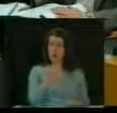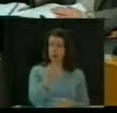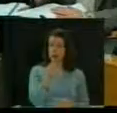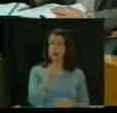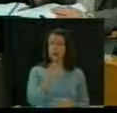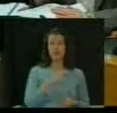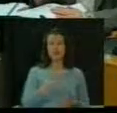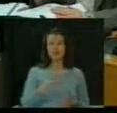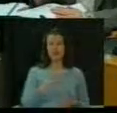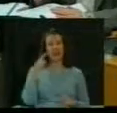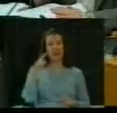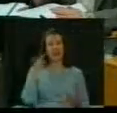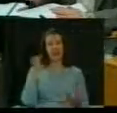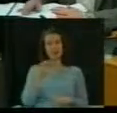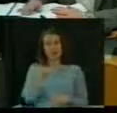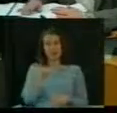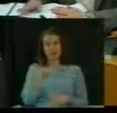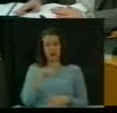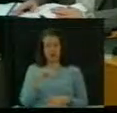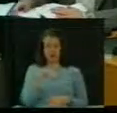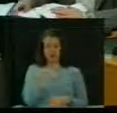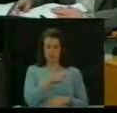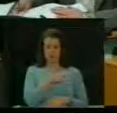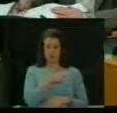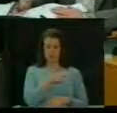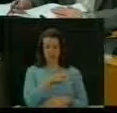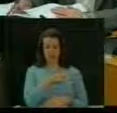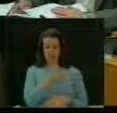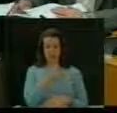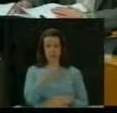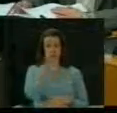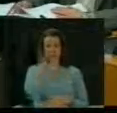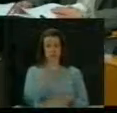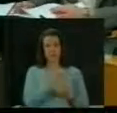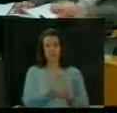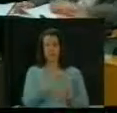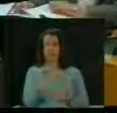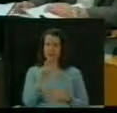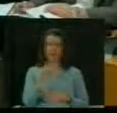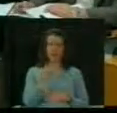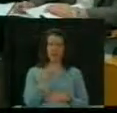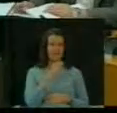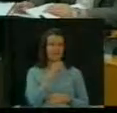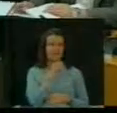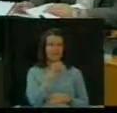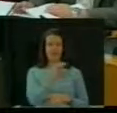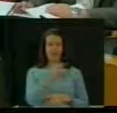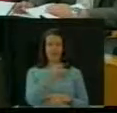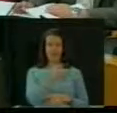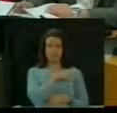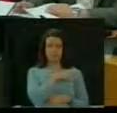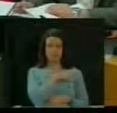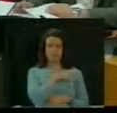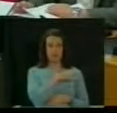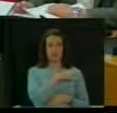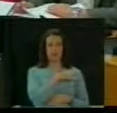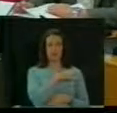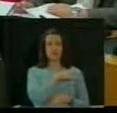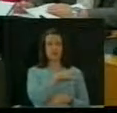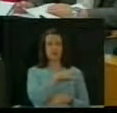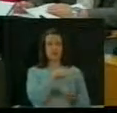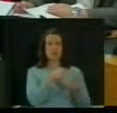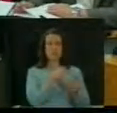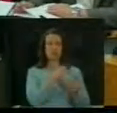but I think that needs to be done by commission. I don't believe that we need to have the ethics committee making their rules,